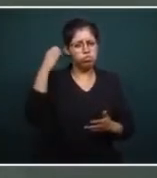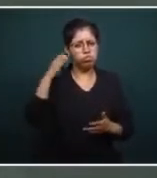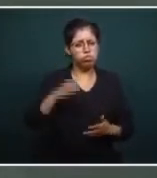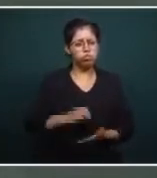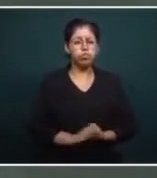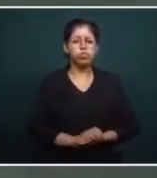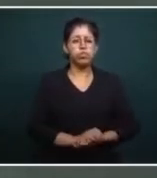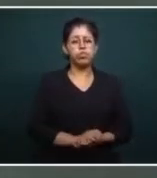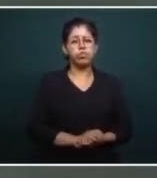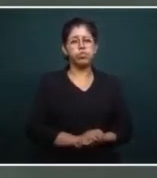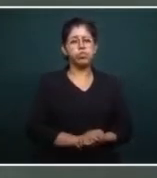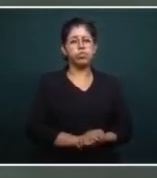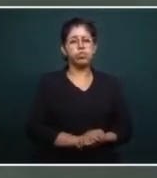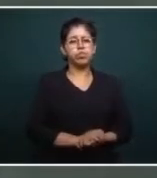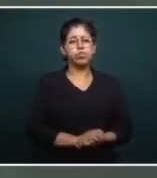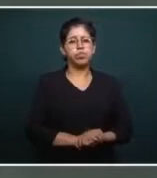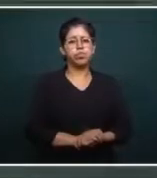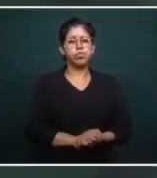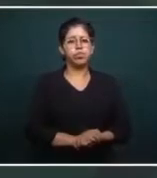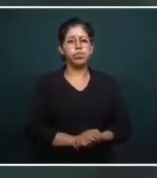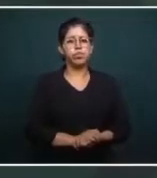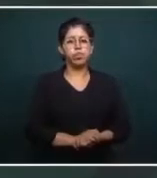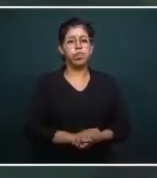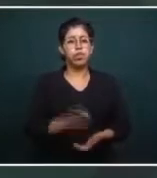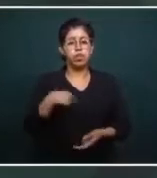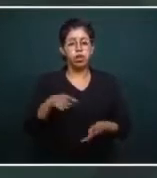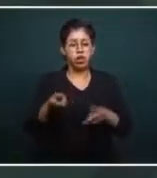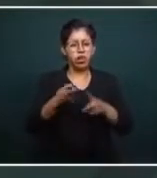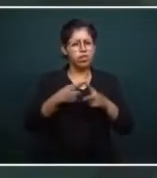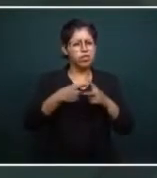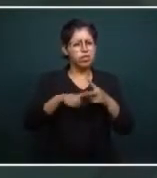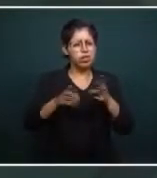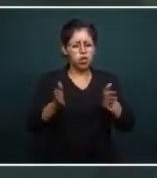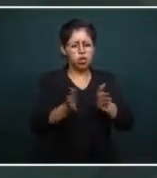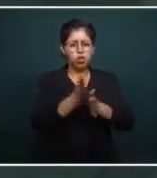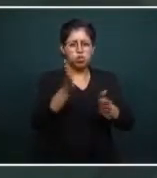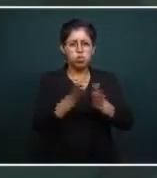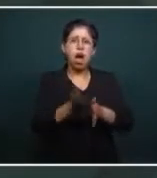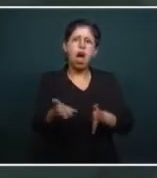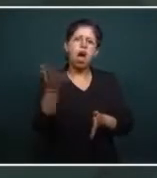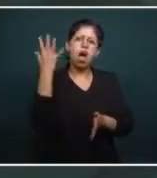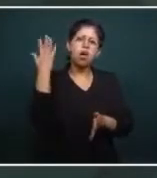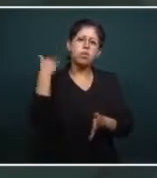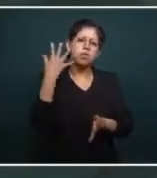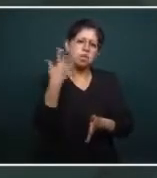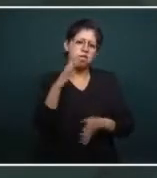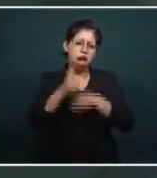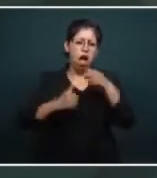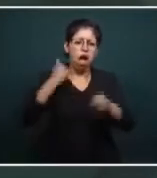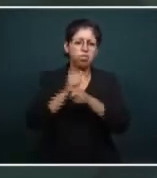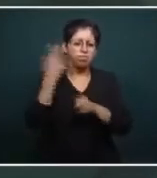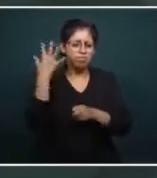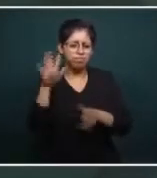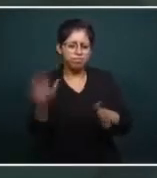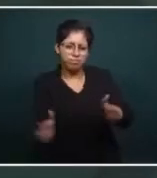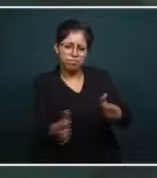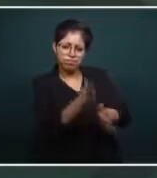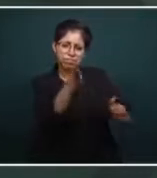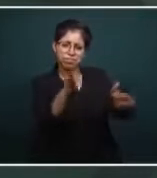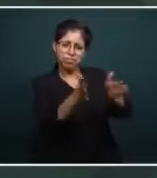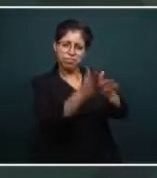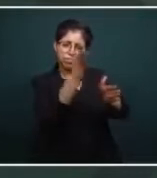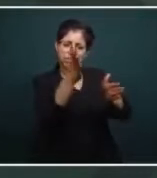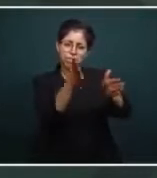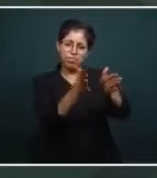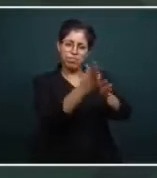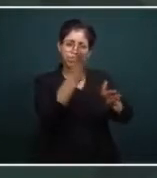Tía Romero, y se empezó desde hace and they started 10 it años, about tampoco 10 years ago, todo approximately, fue